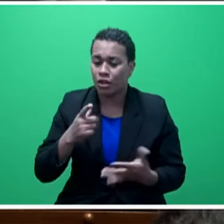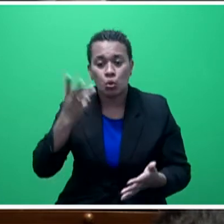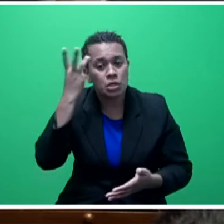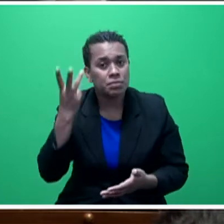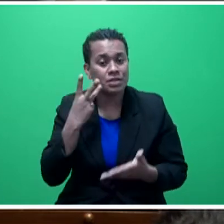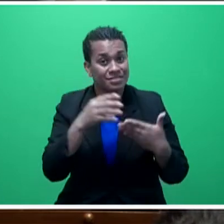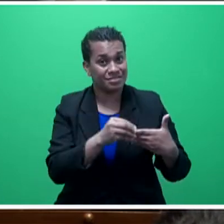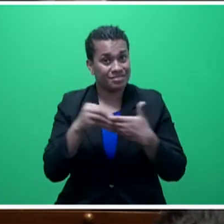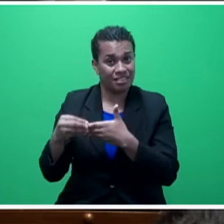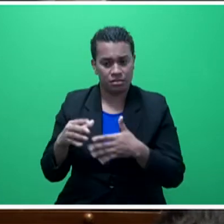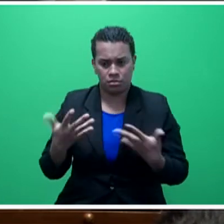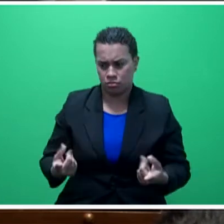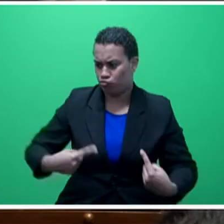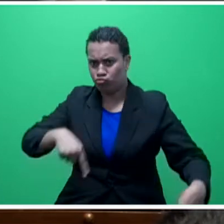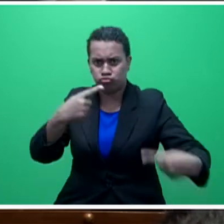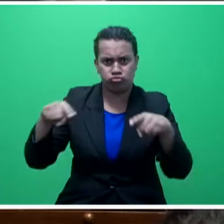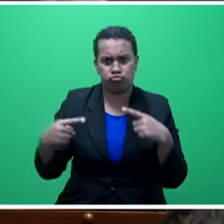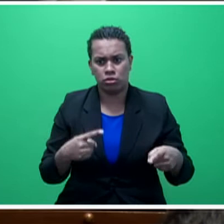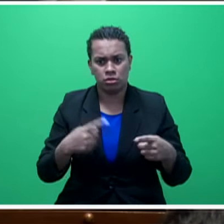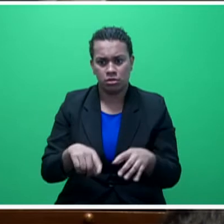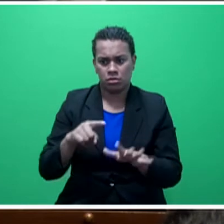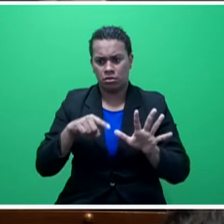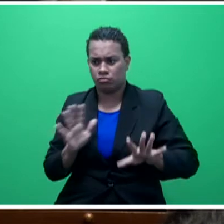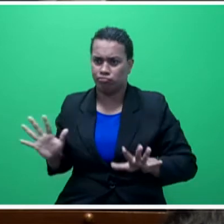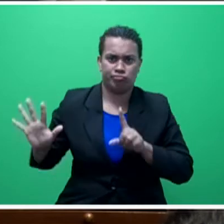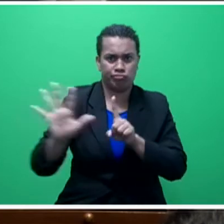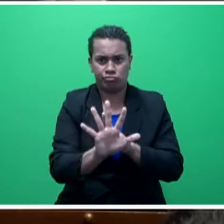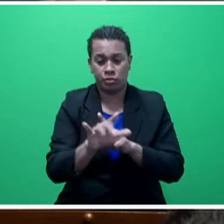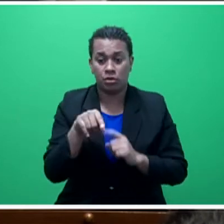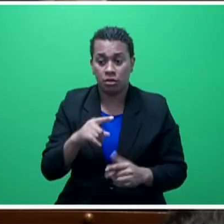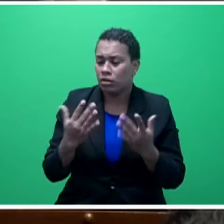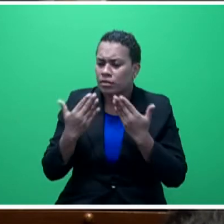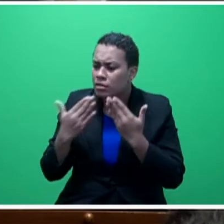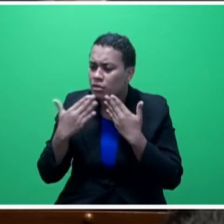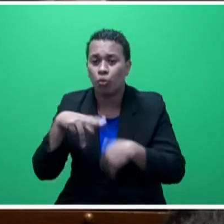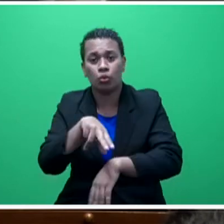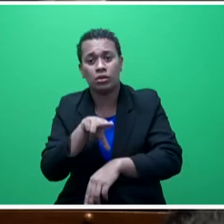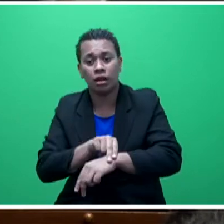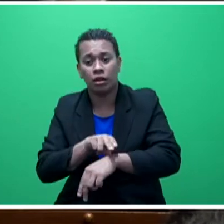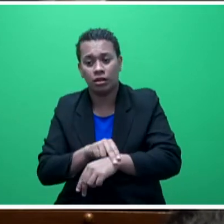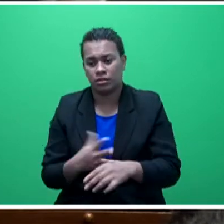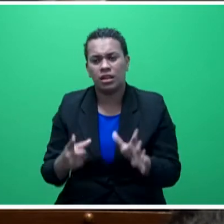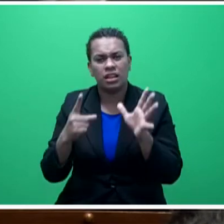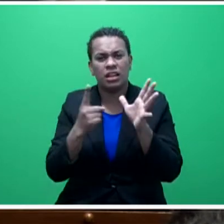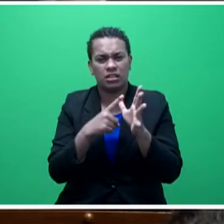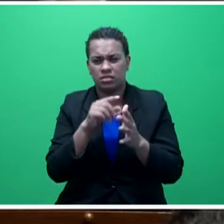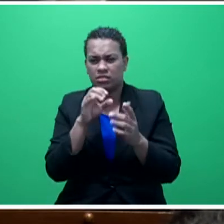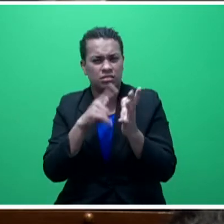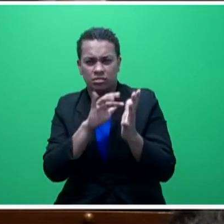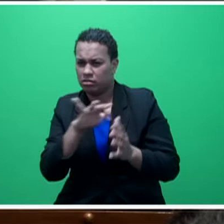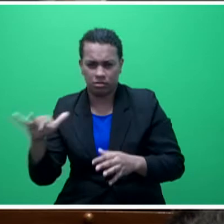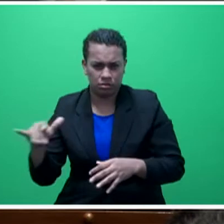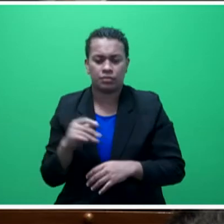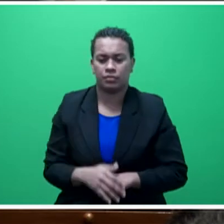battle against COVID-19 from the front line. And I take this time to thank Dr. Alisha Salkan, the head of health protection at the Ministry for Health,